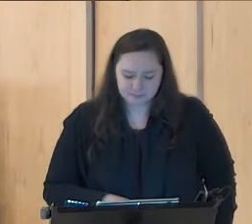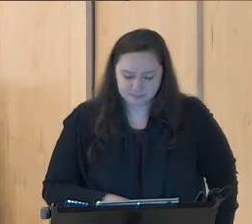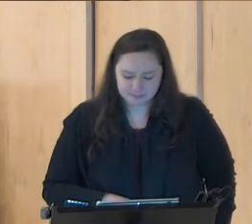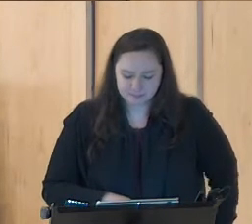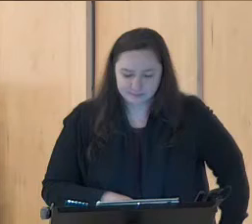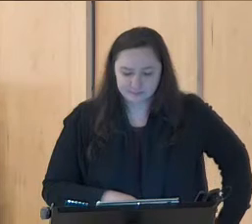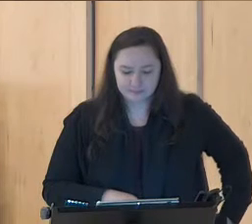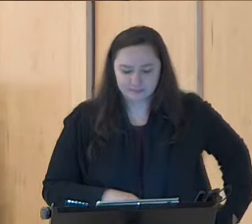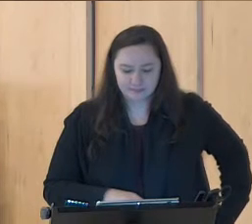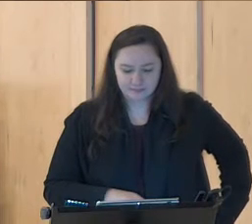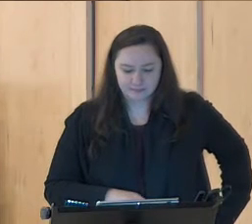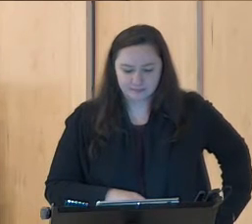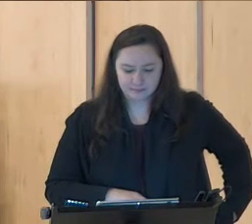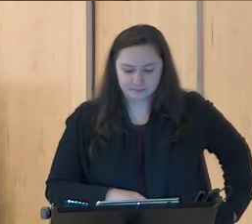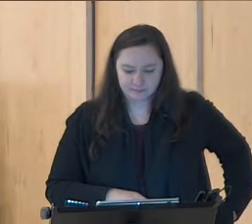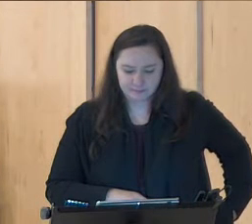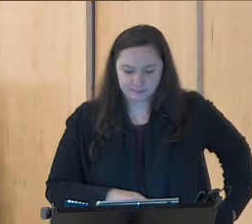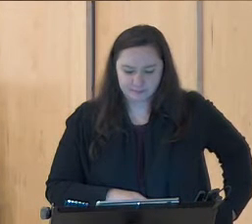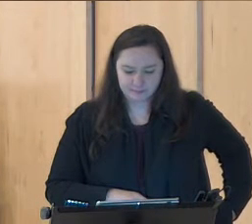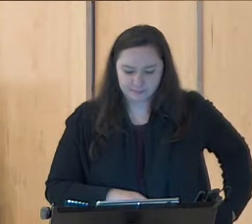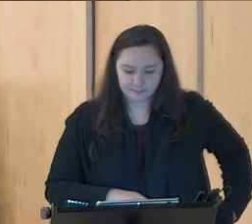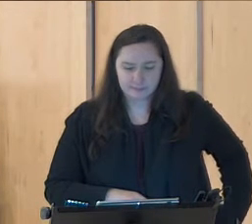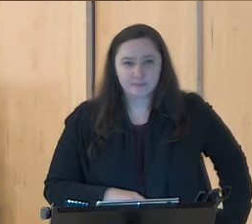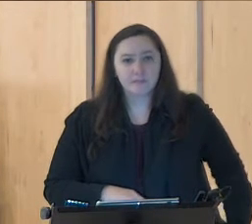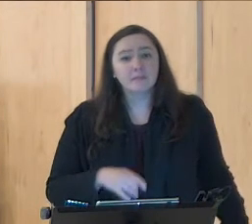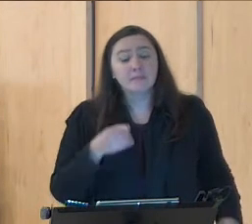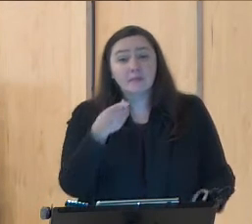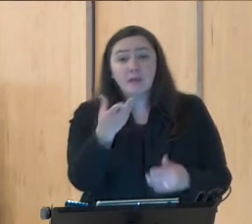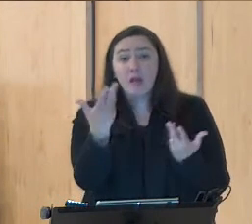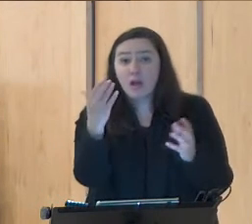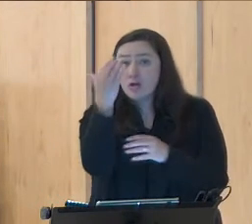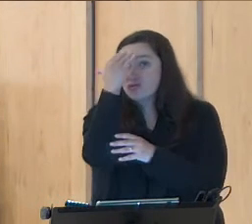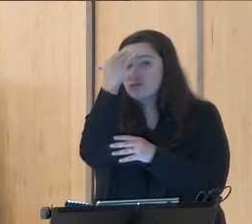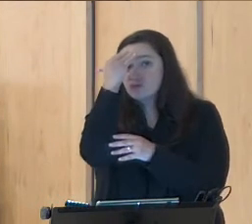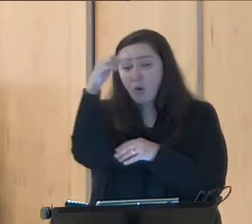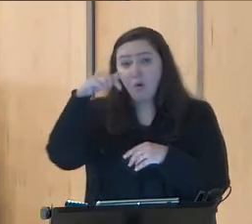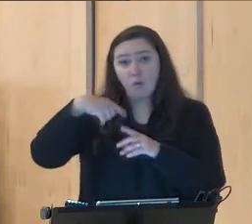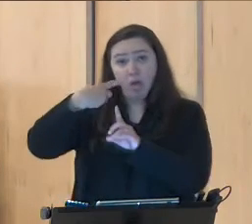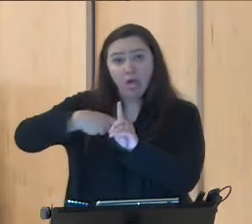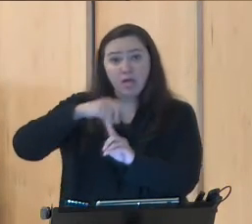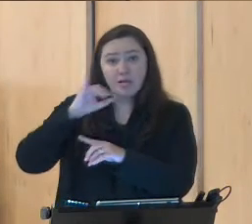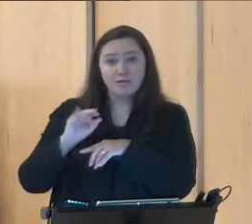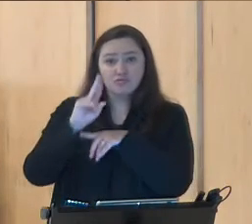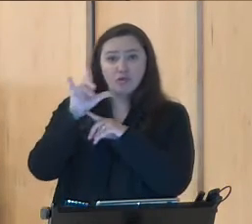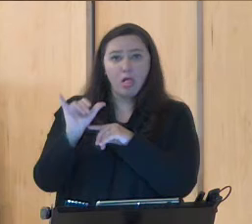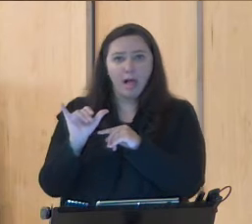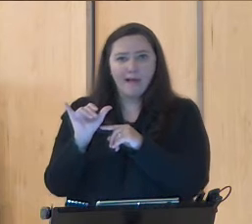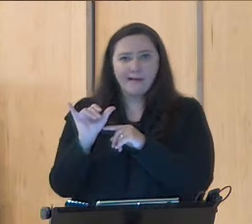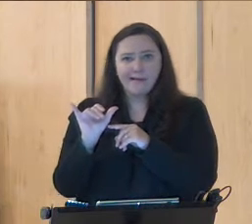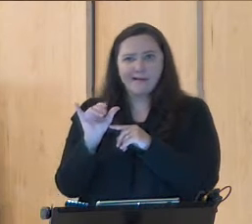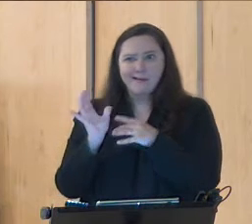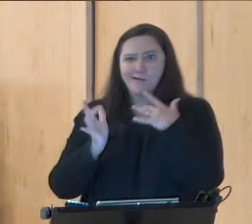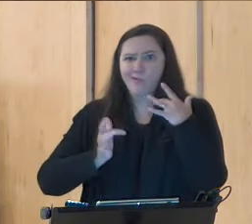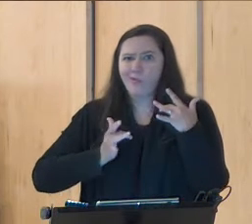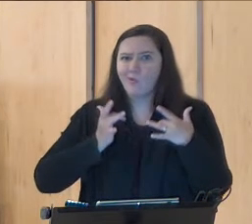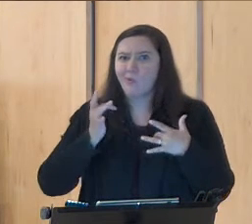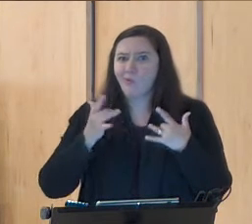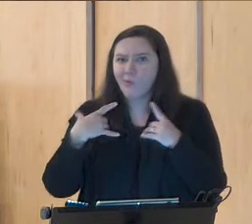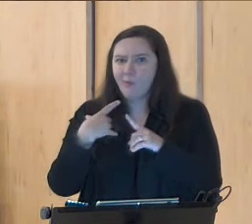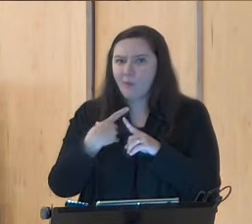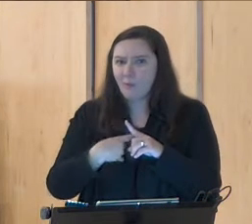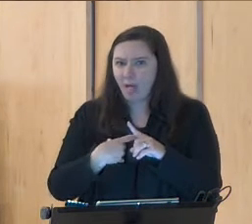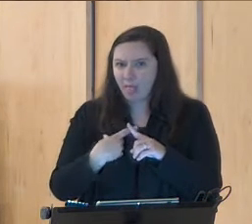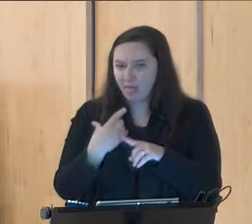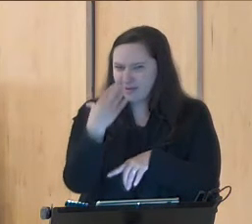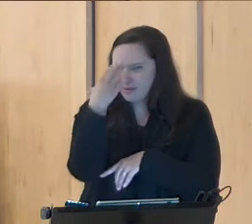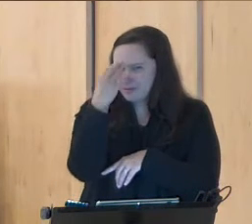did you know that the month of July is one of the most exciting months in our